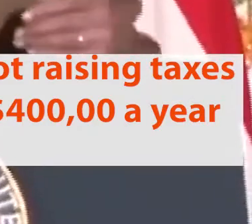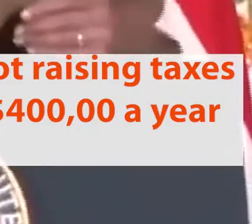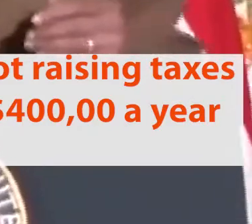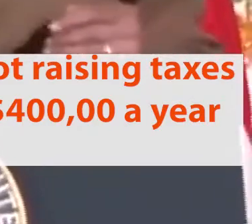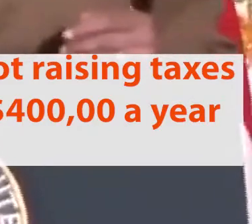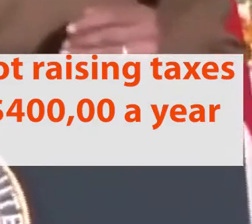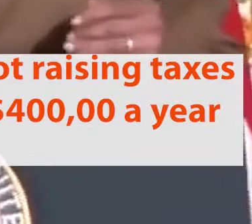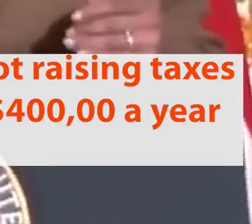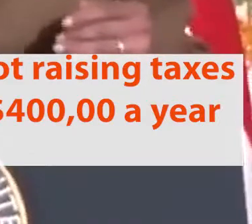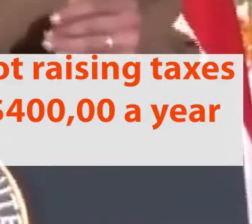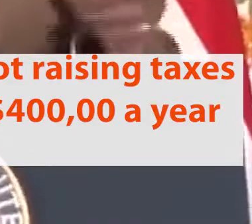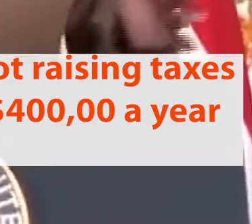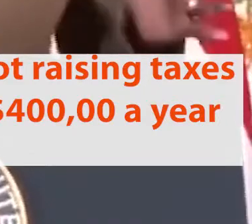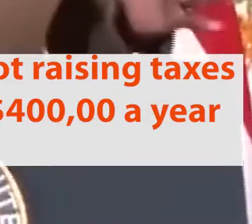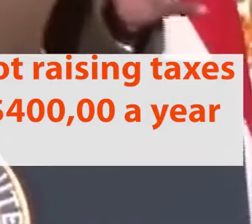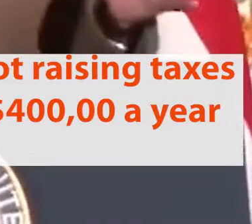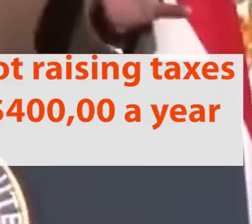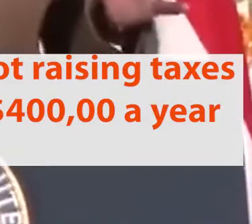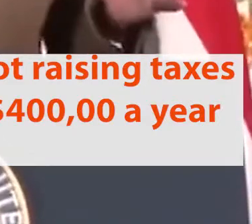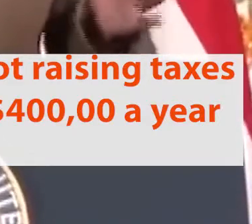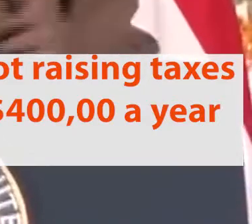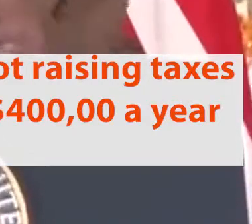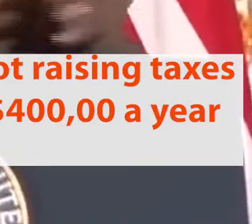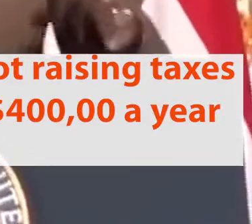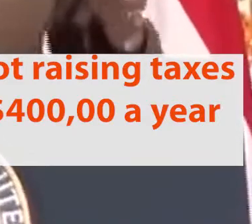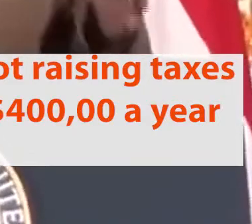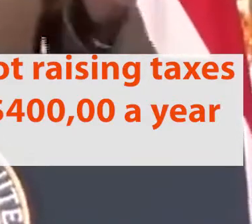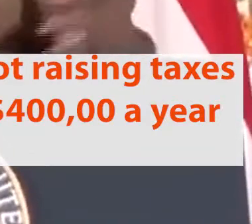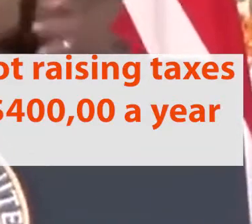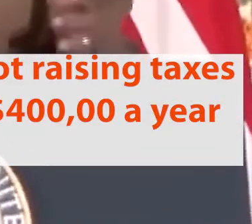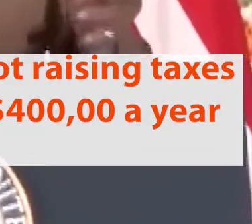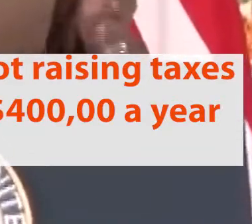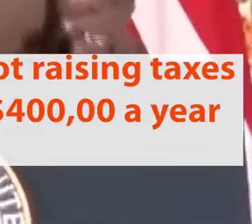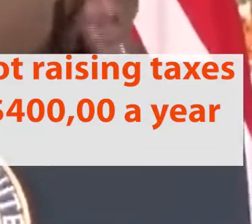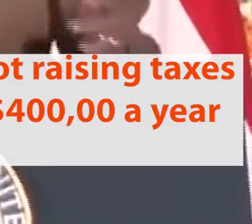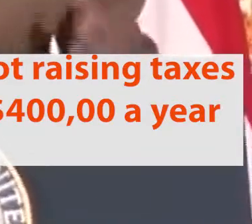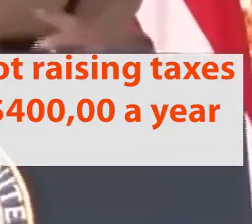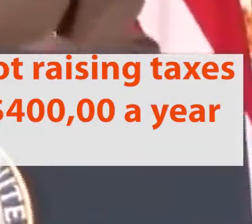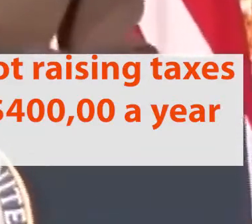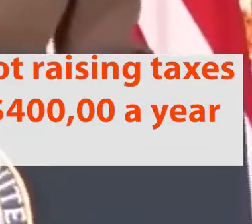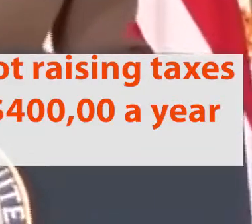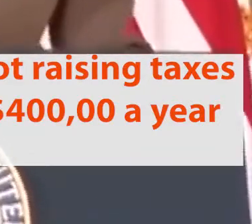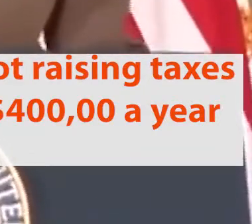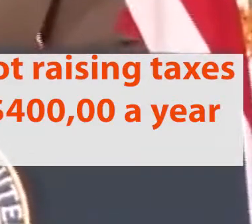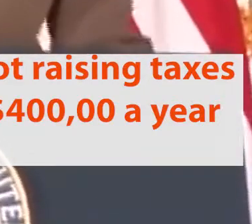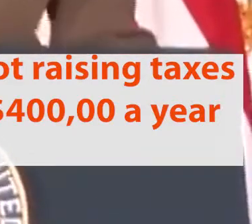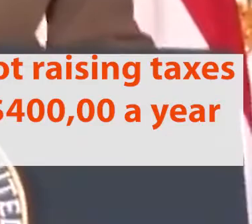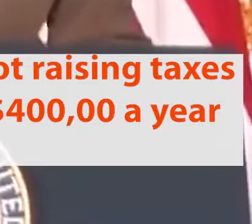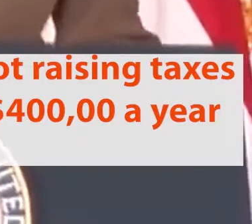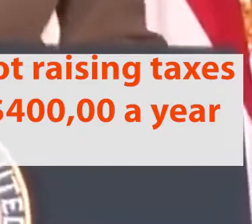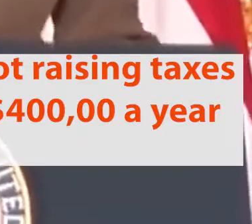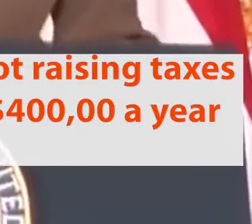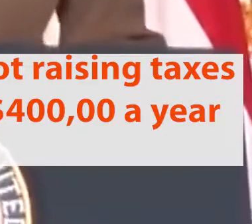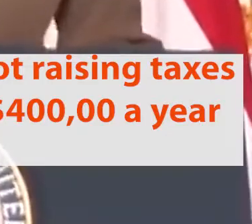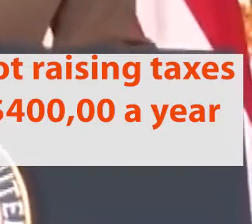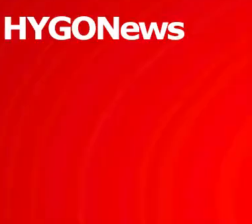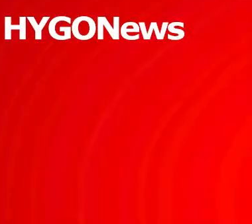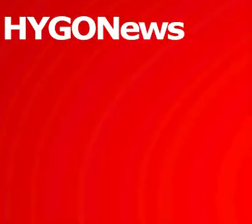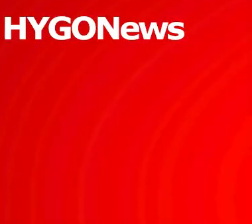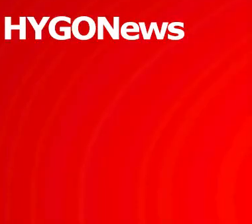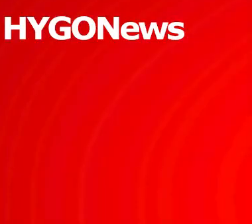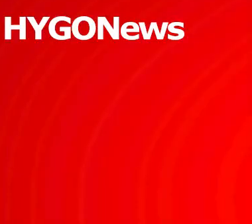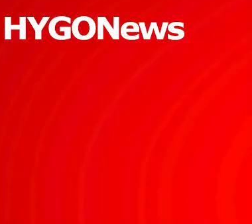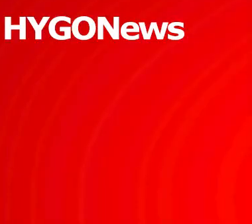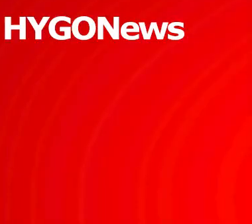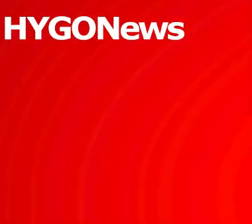let them know. As promised, we will not raise taxes on anyone making less than $400,000 a year.